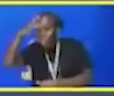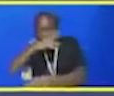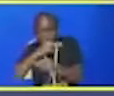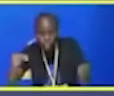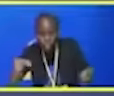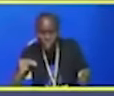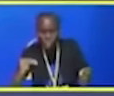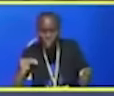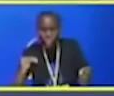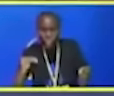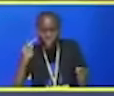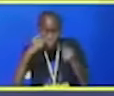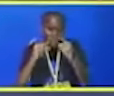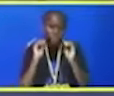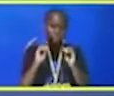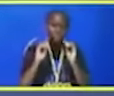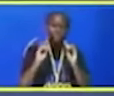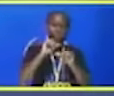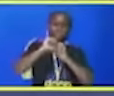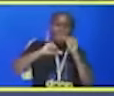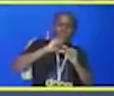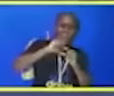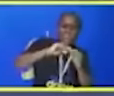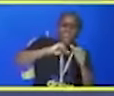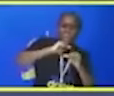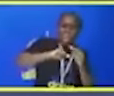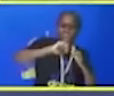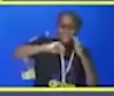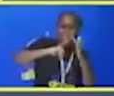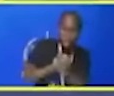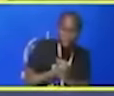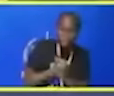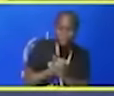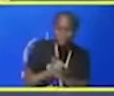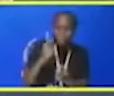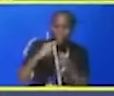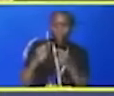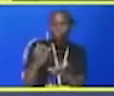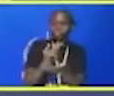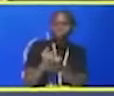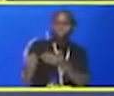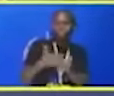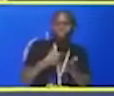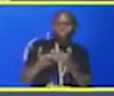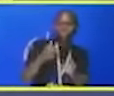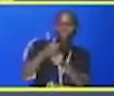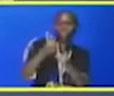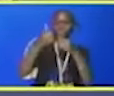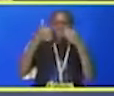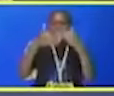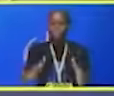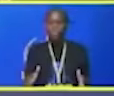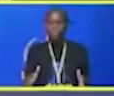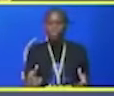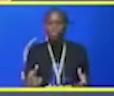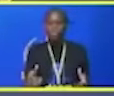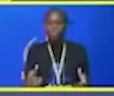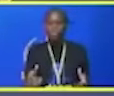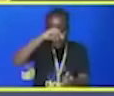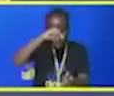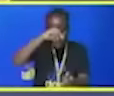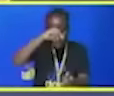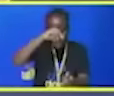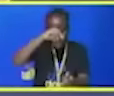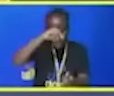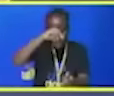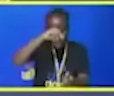Are we together now? Yes. When you study Rahab, Rahab is not just a woman who did this. No.